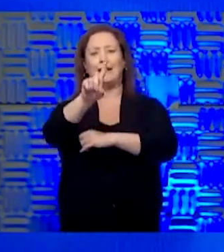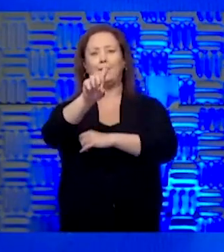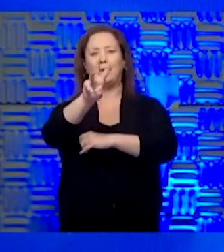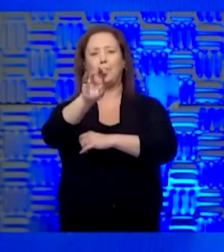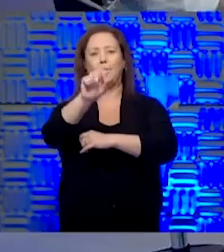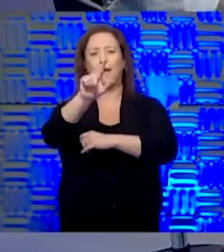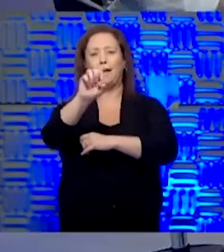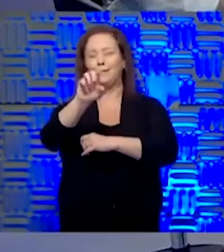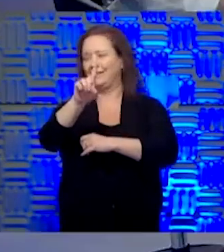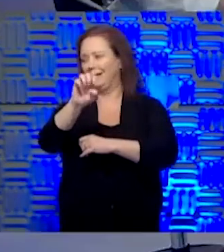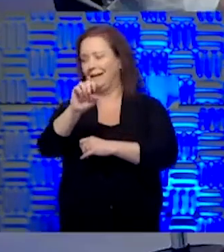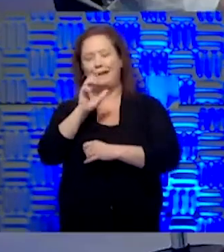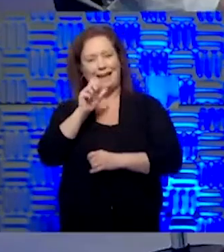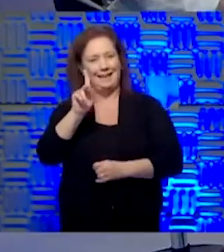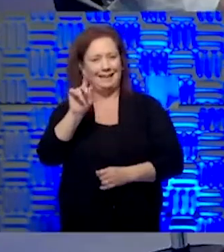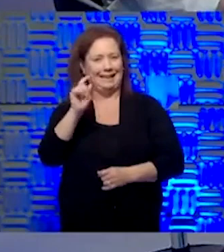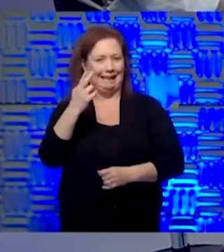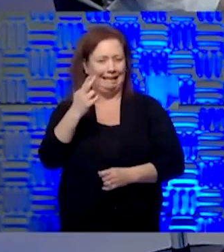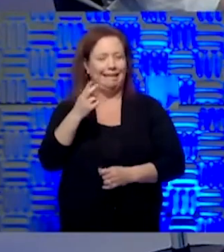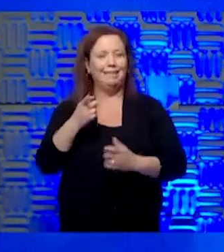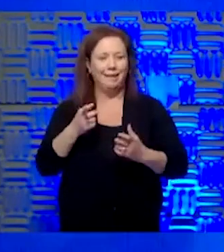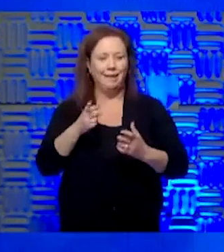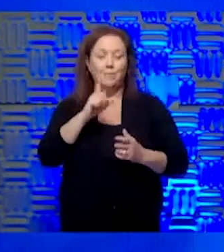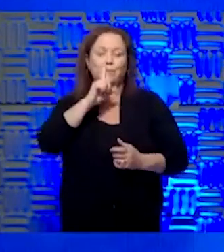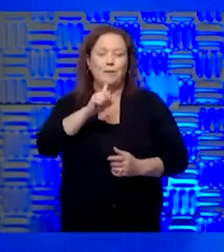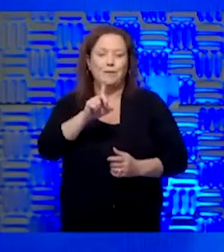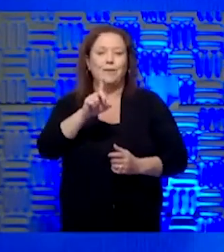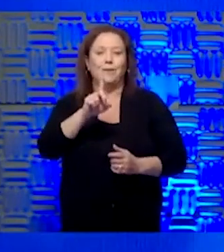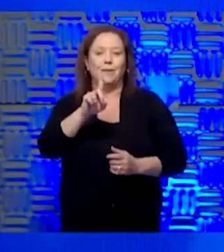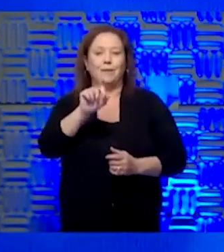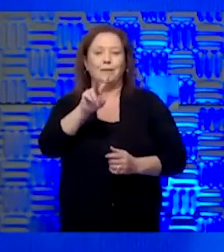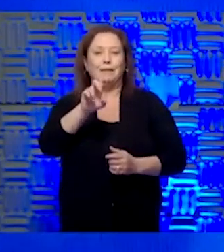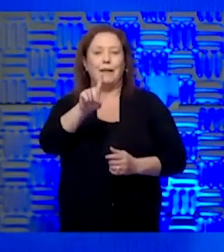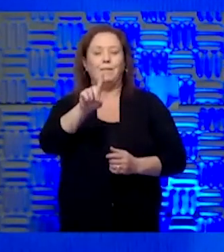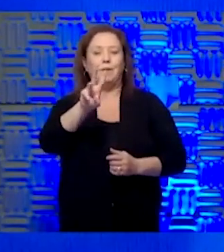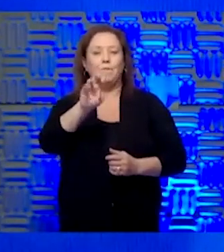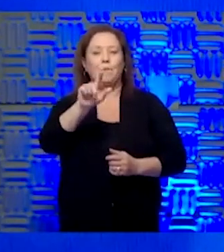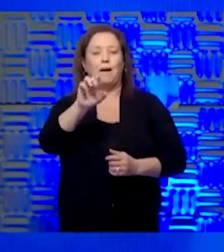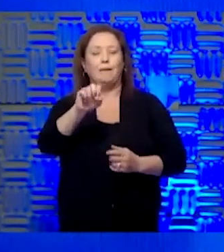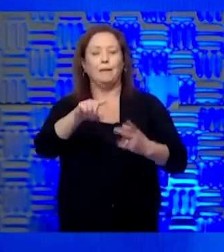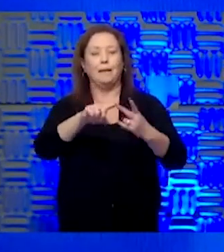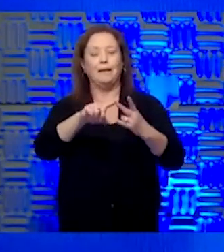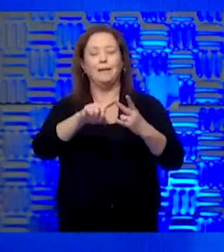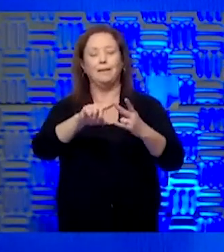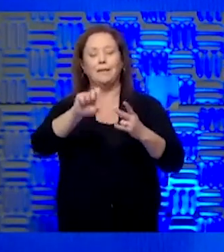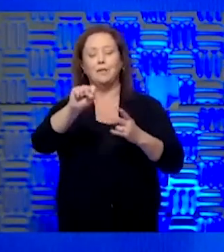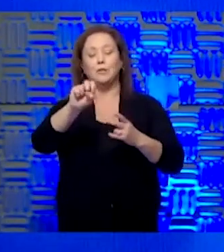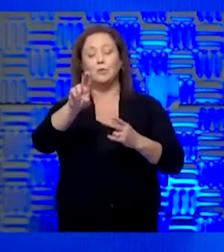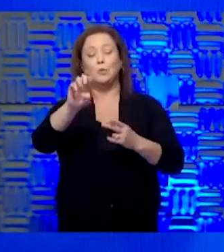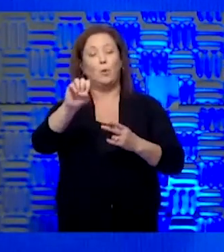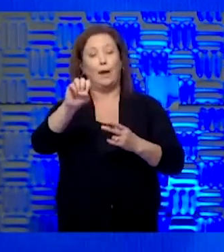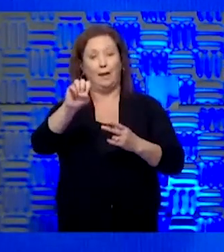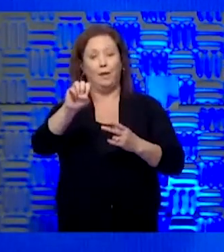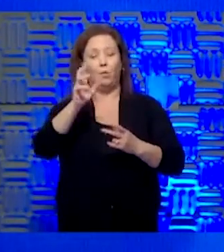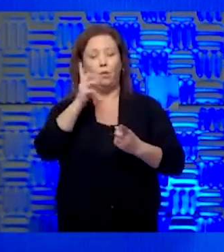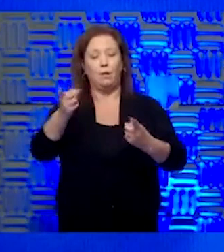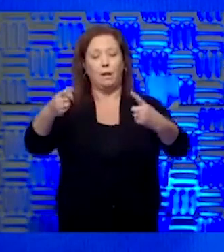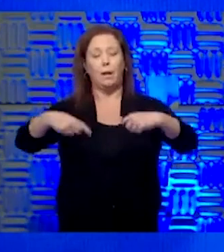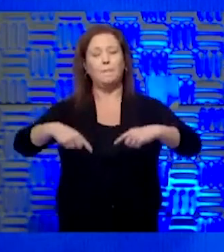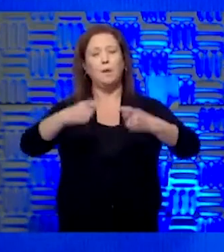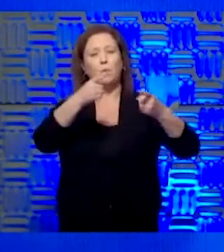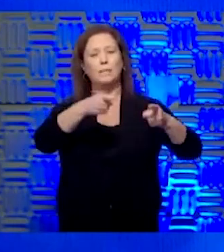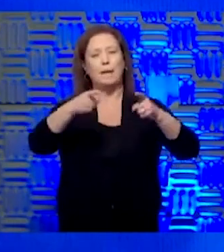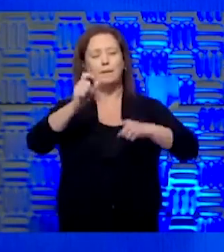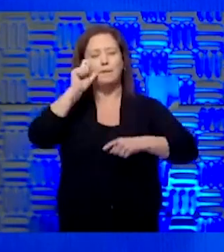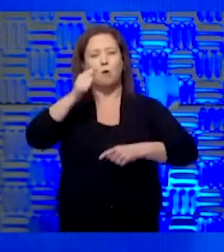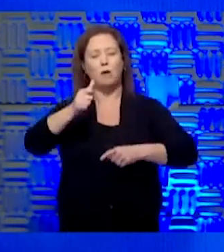not AKA Keith Sale. The real David Wild will be here with Terry Sue. We're going to talk more about this question of modeling, what's going to happen in society, and how we're